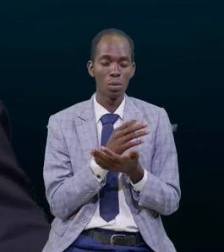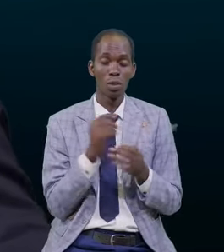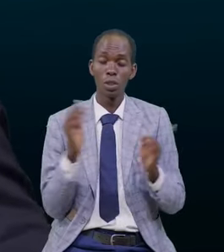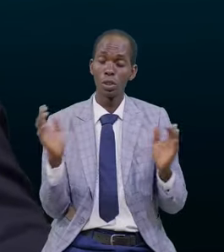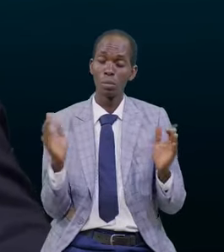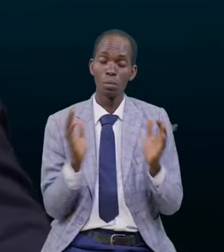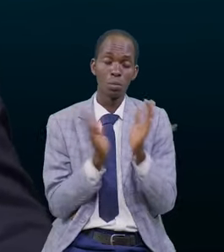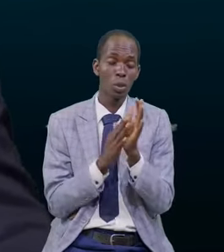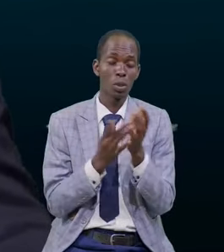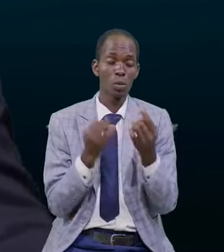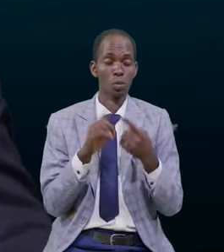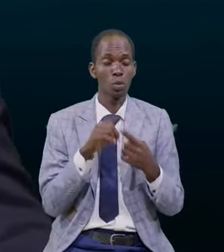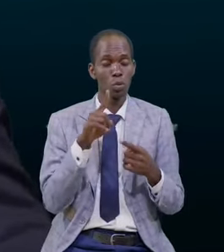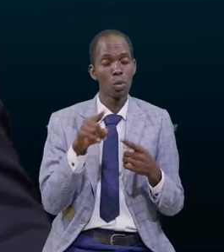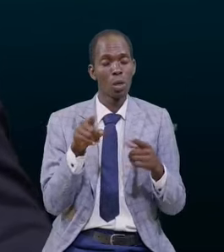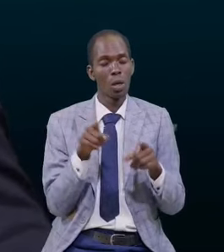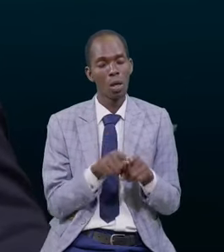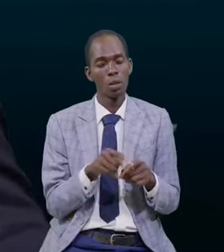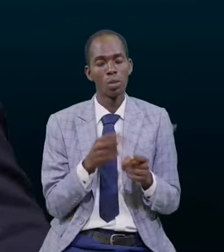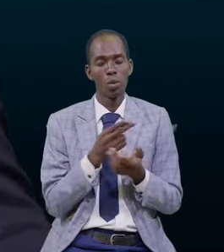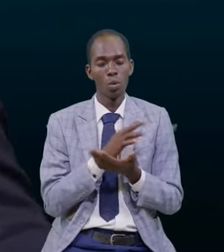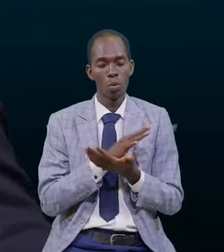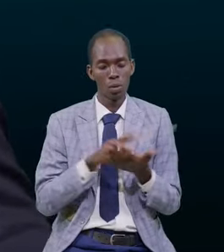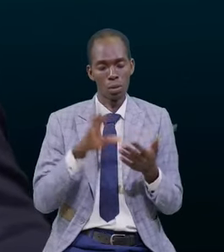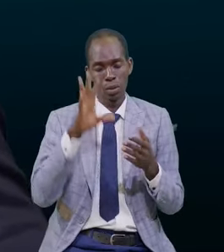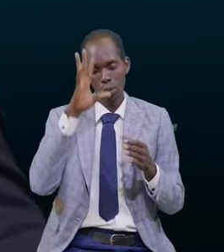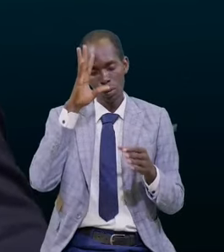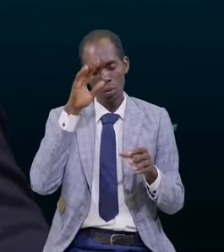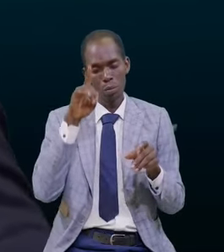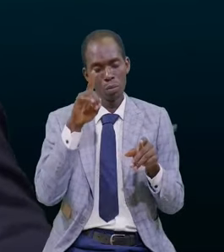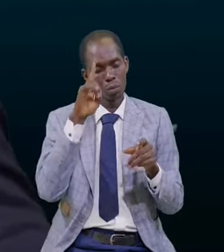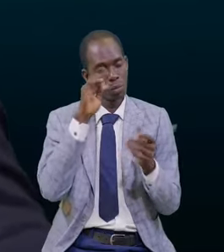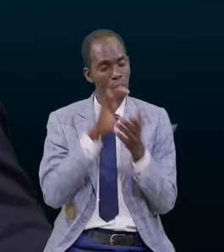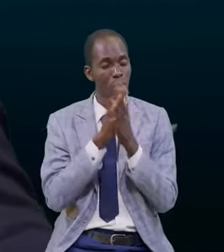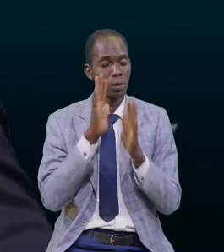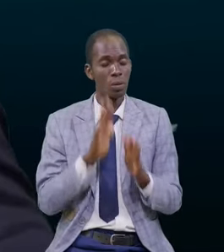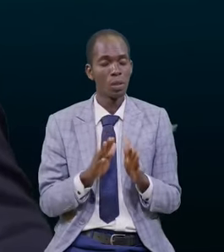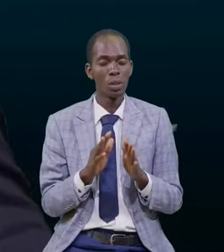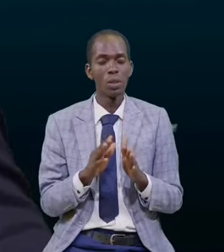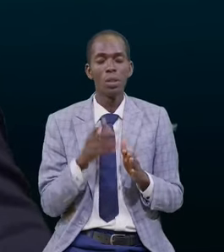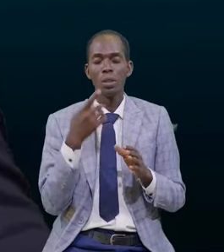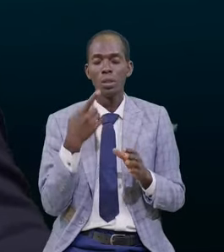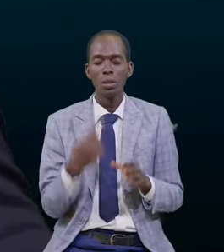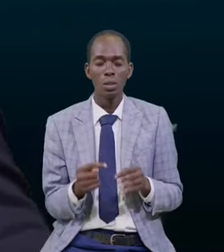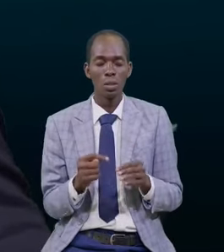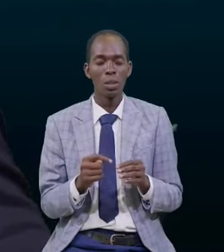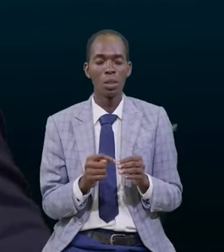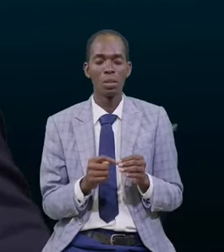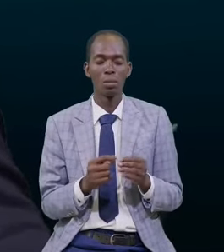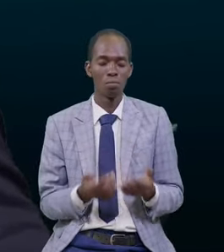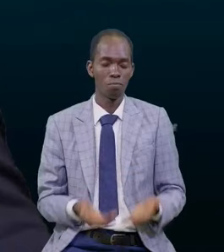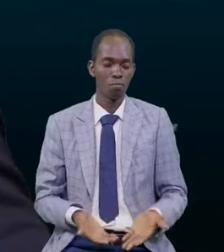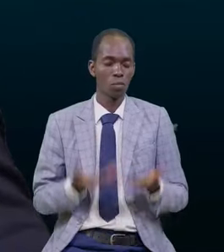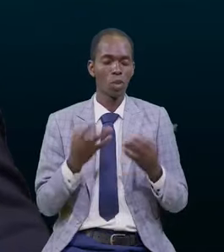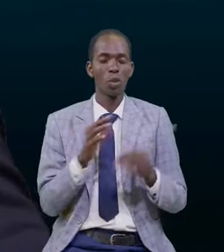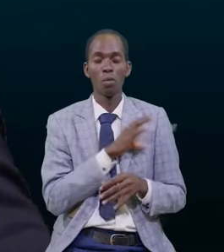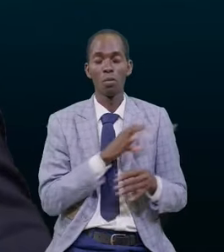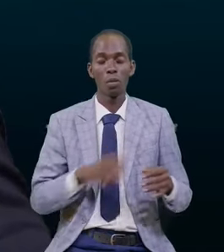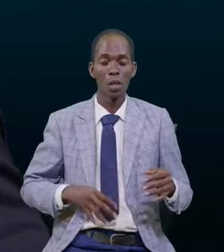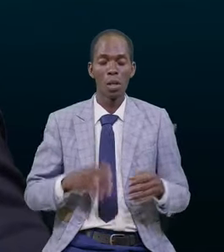of Christ the example of Moses and then they need to endure to the